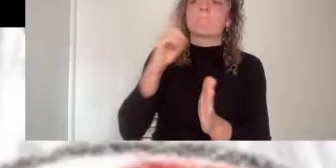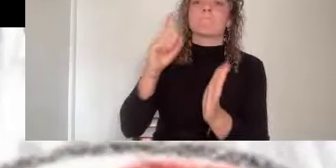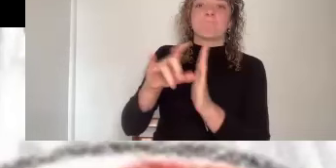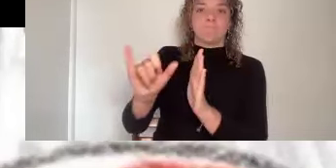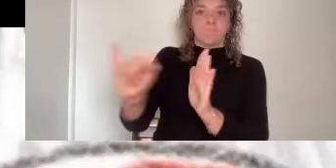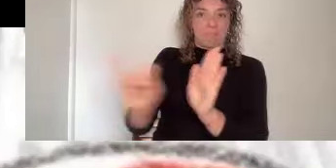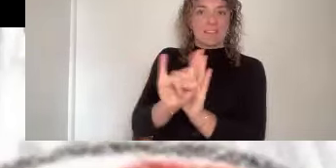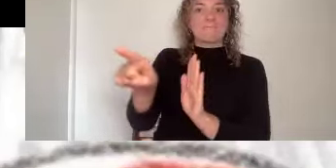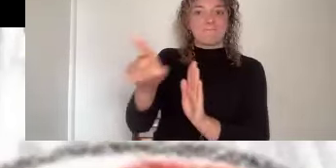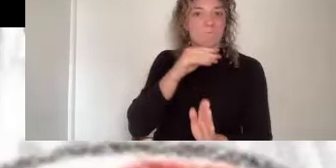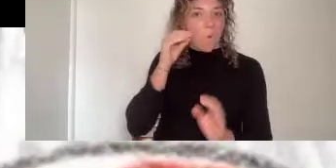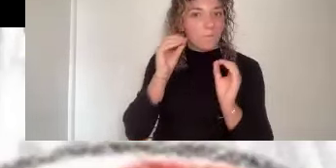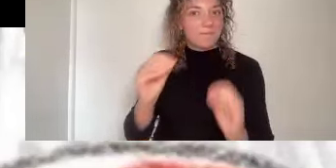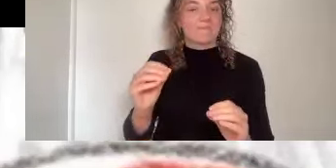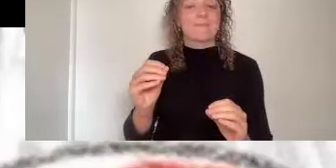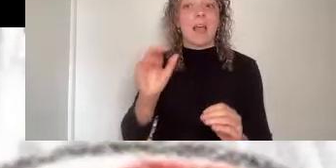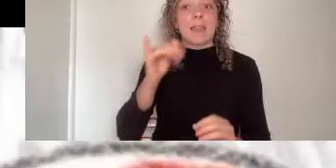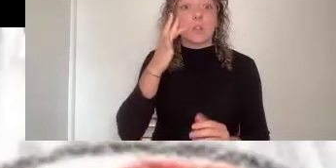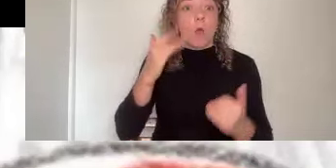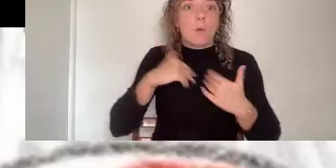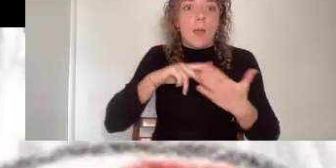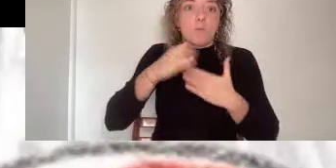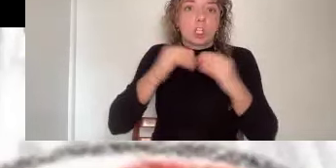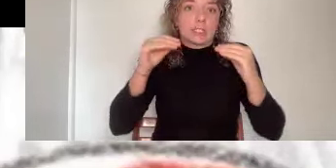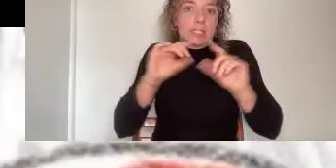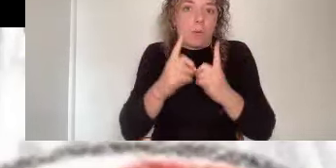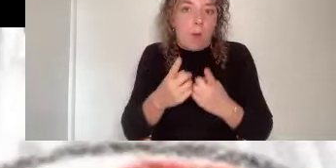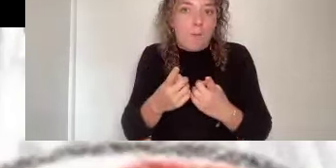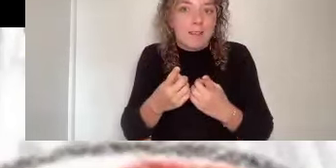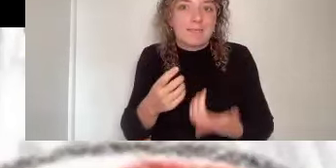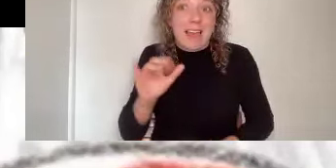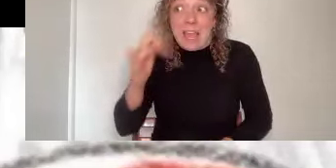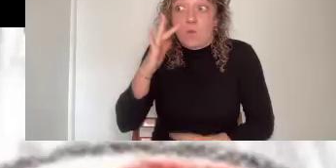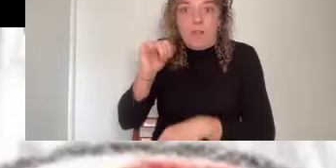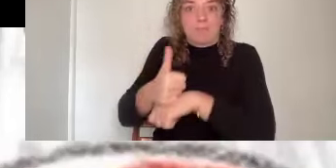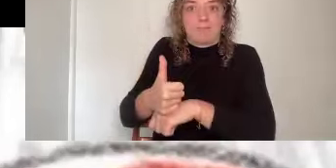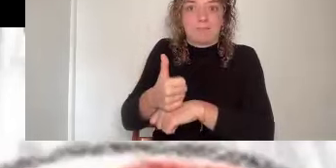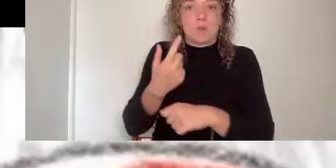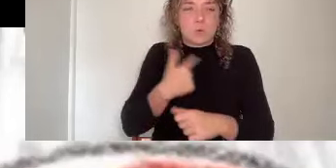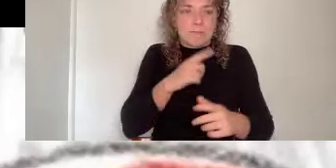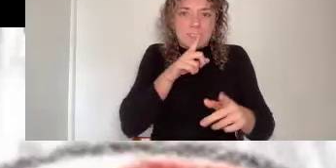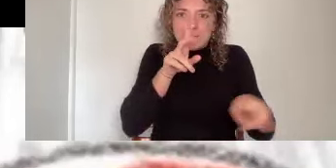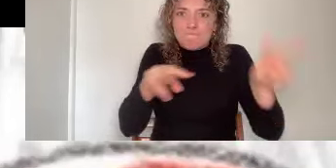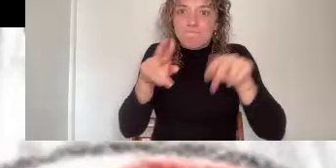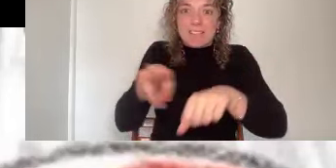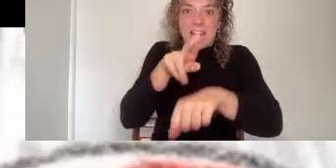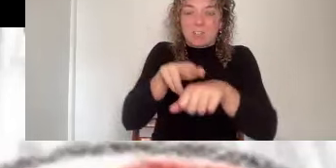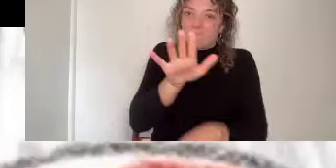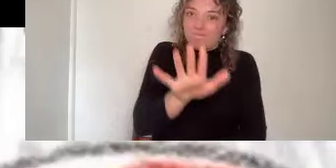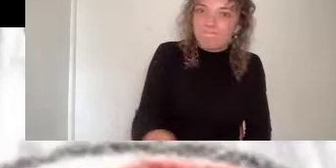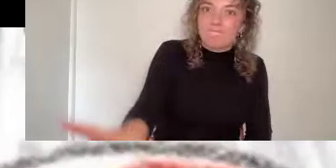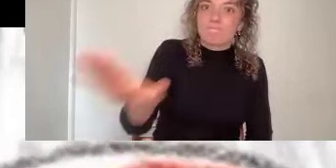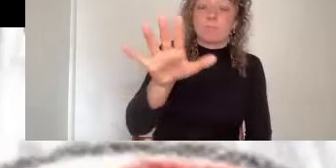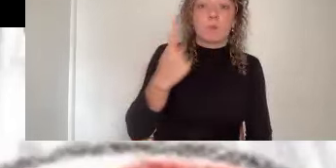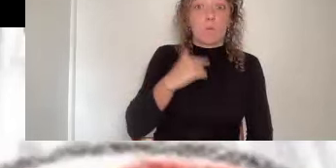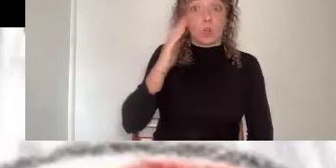So that's why we have a Project Teach department, right? And that's why we are looking nationally, and we know that